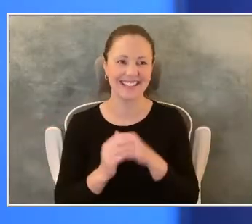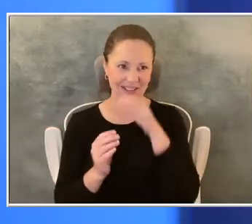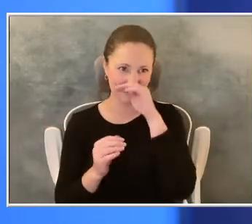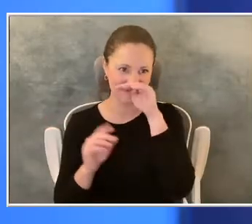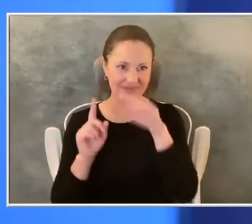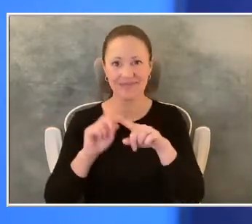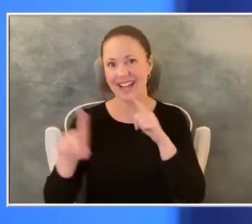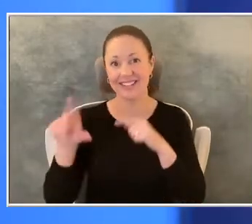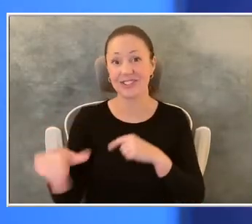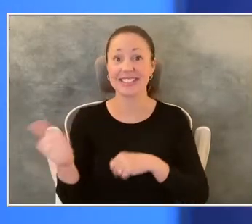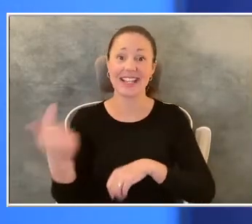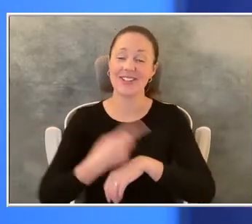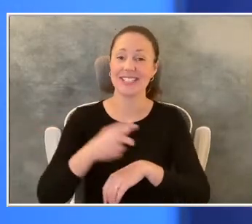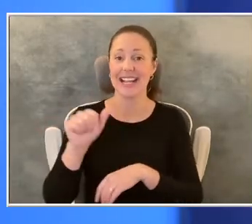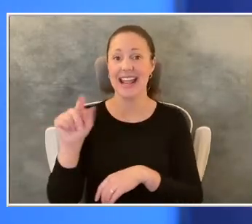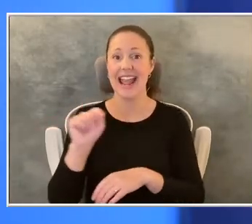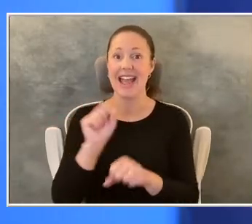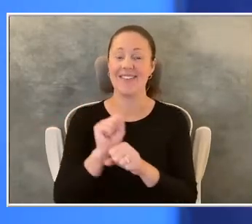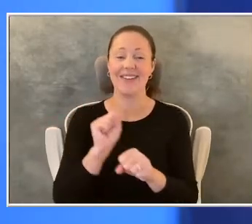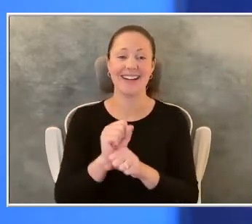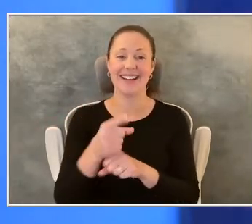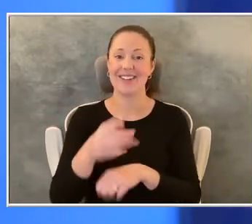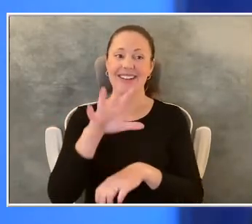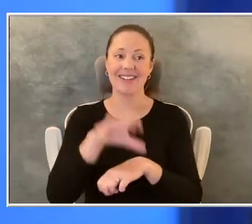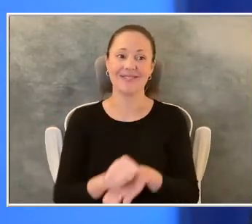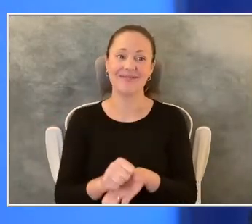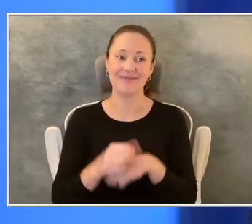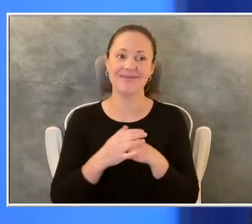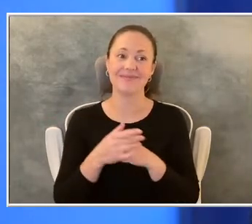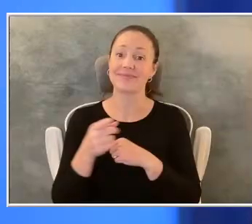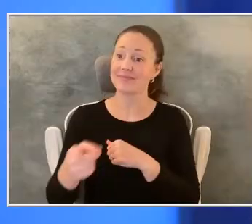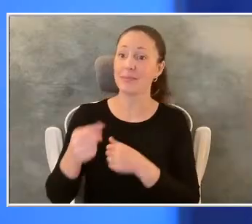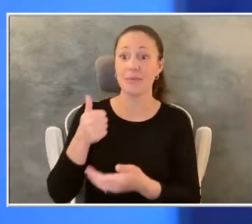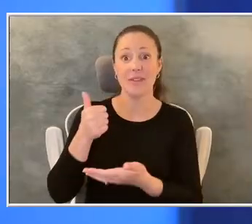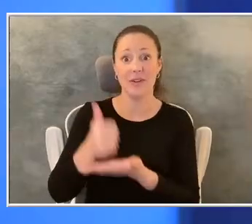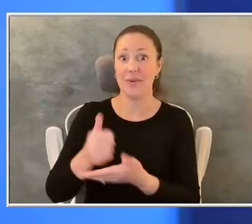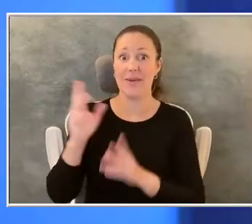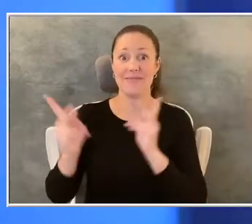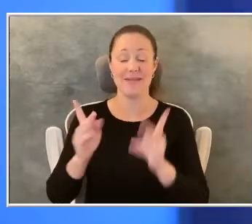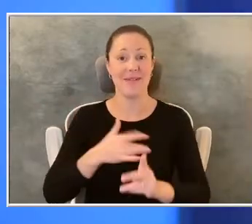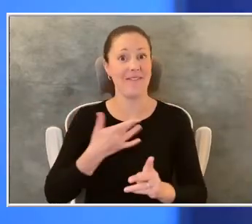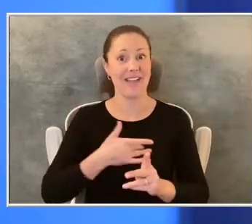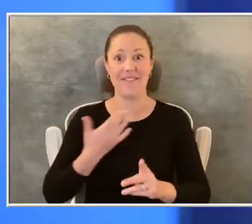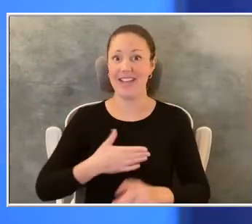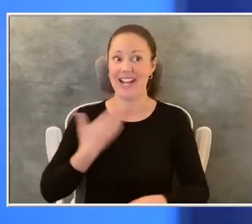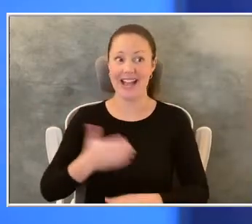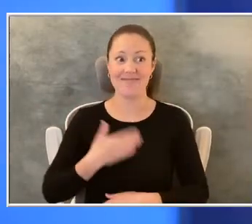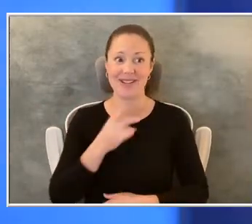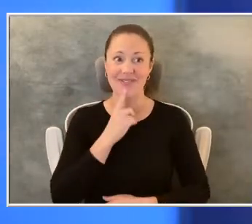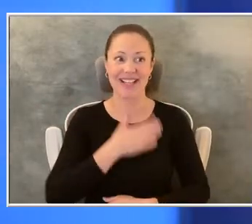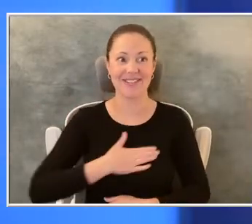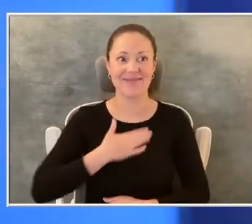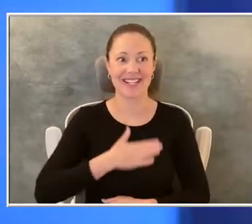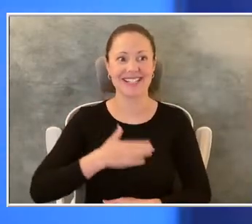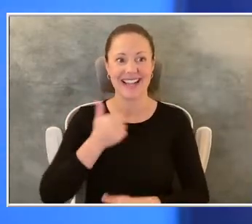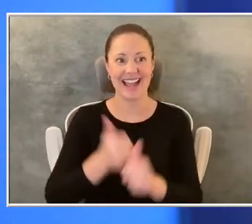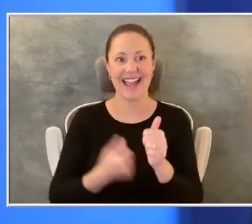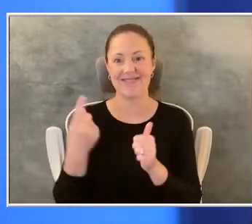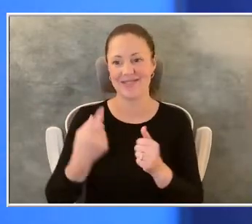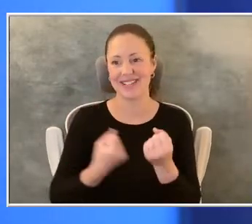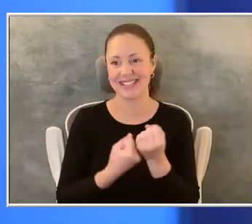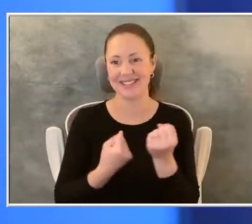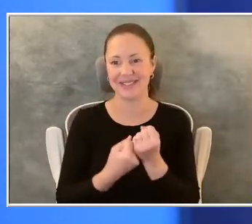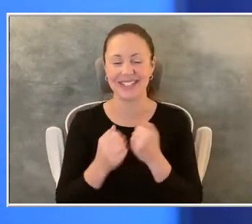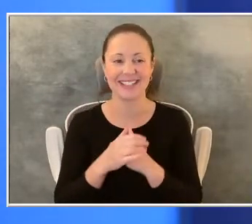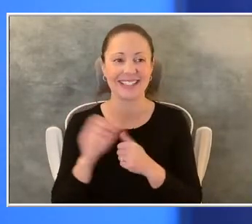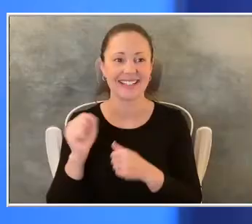know. I mean, you get used to it. You make people very happy. Well, thank you. I'm glad of that, and appreciate everybody's support. So. My dad